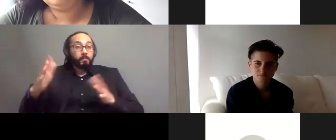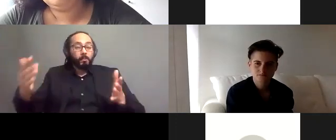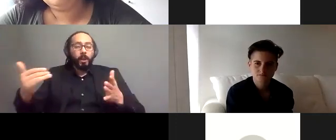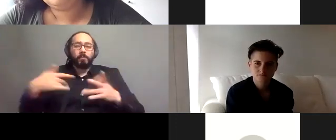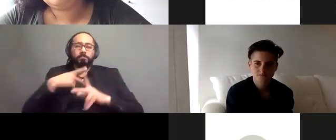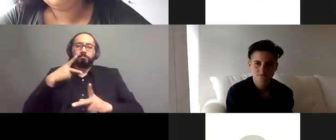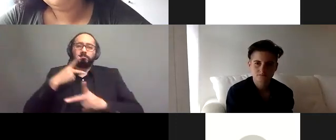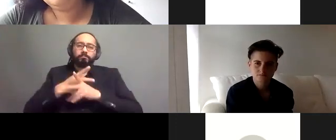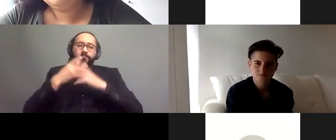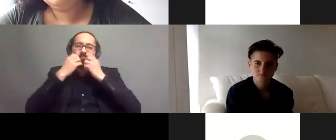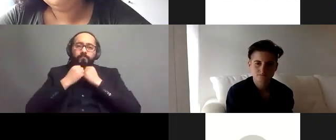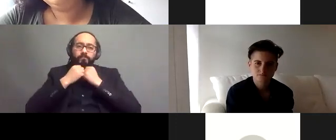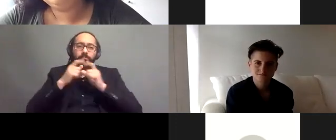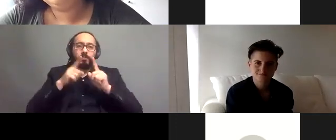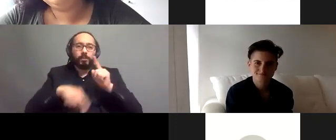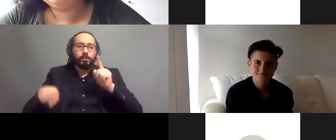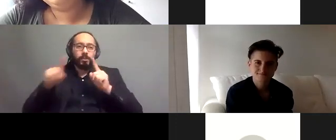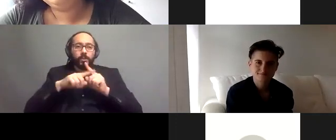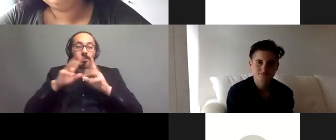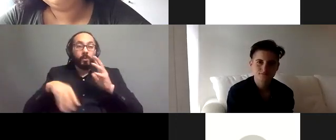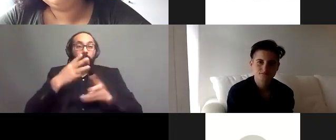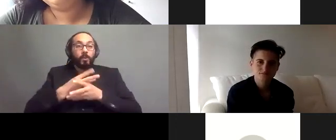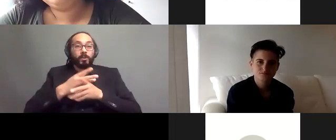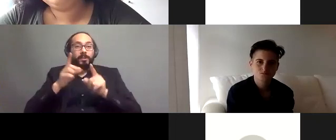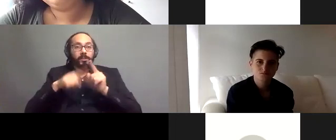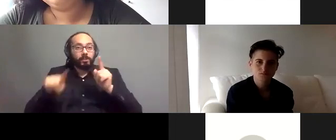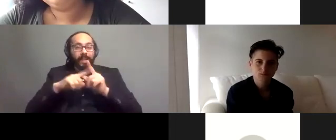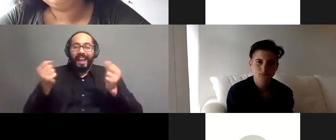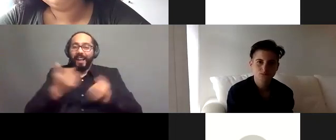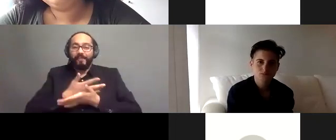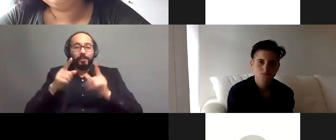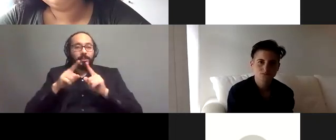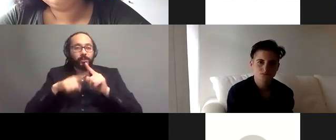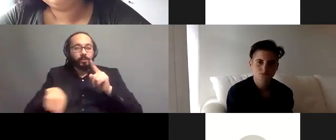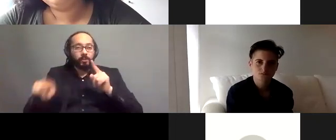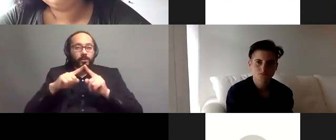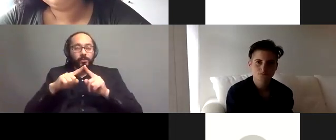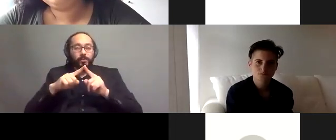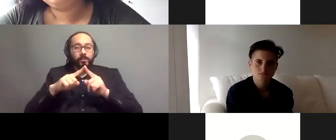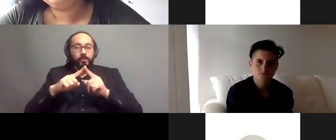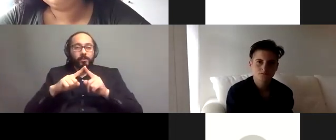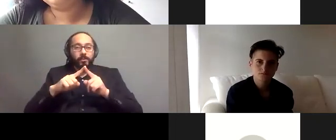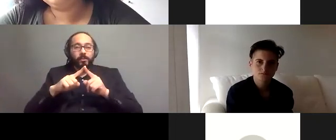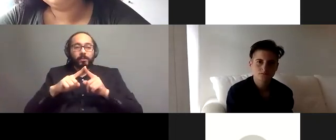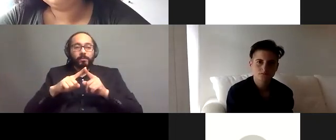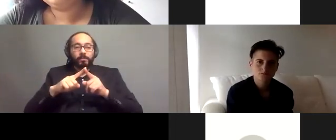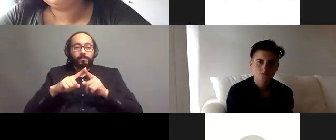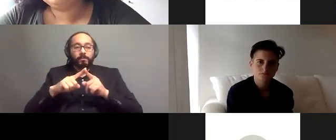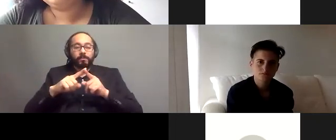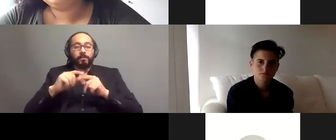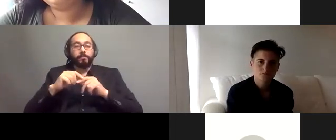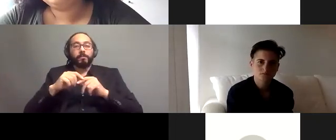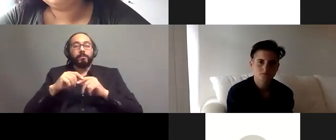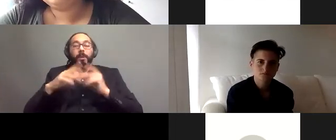We live in a circular world. We live in a circular everything. No matter what, at some point you're going to be